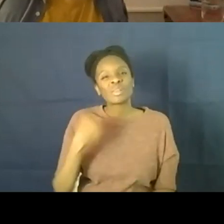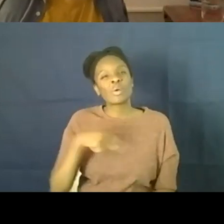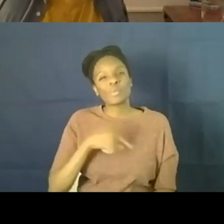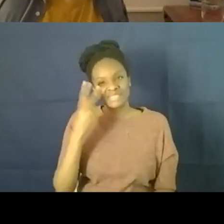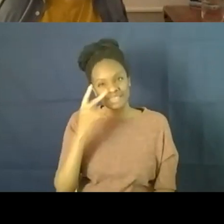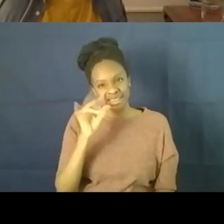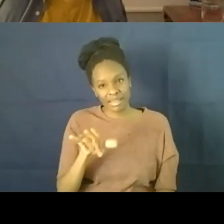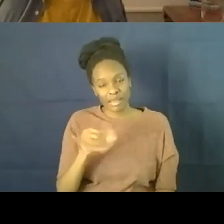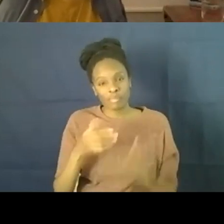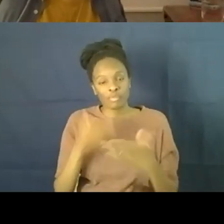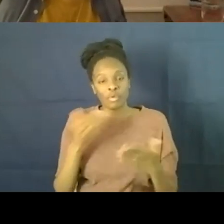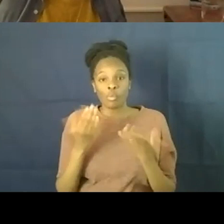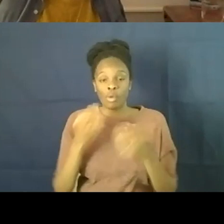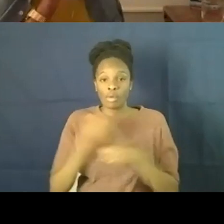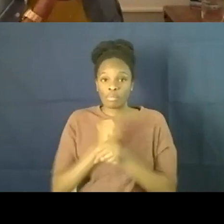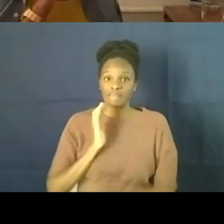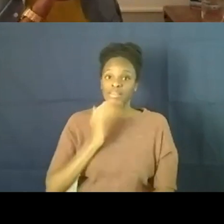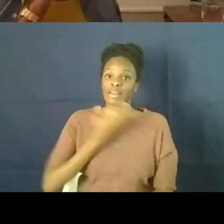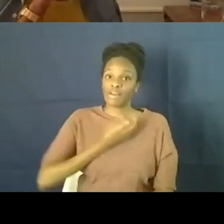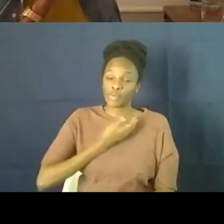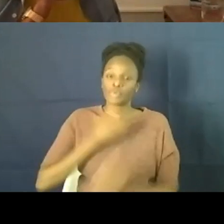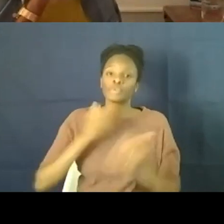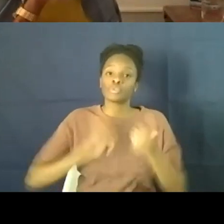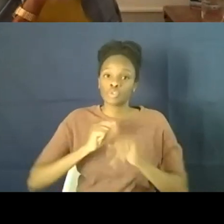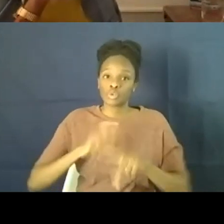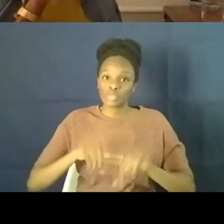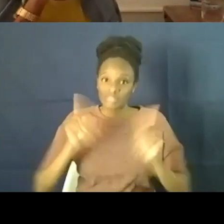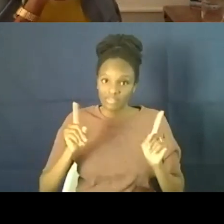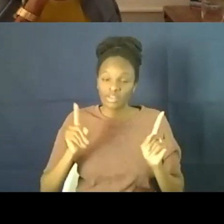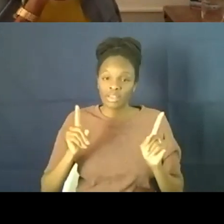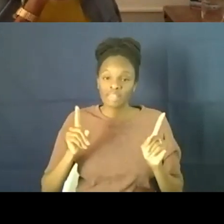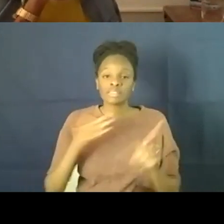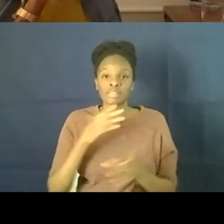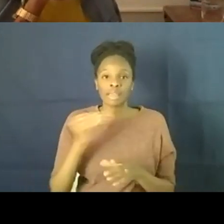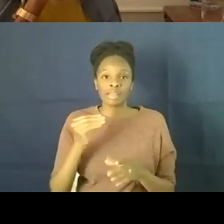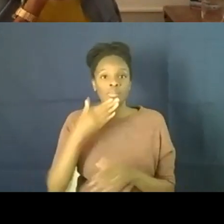what makes Dear White People different, and what makes, I think, the best kind of writing that we've all done independently different,